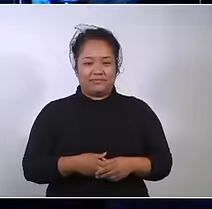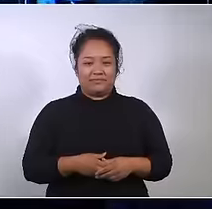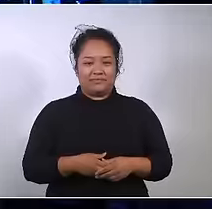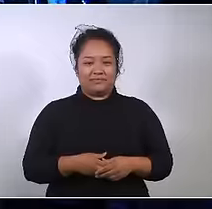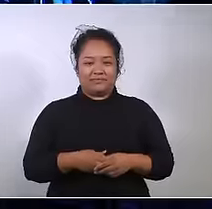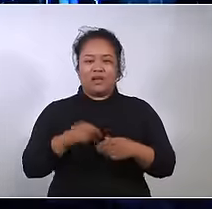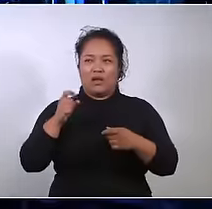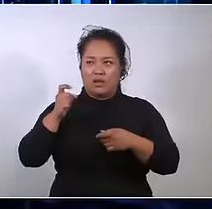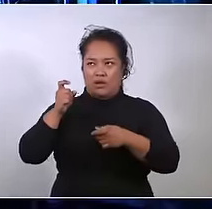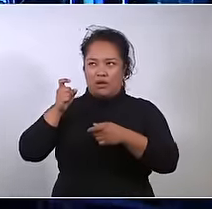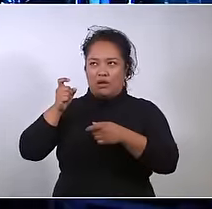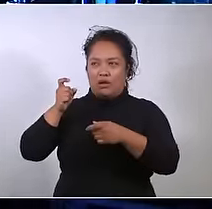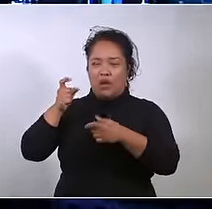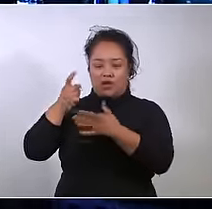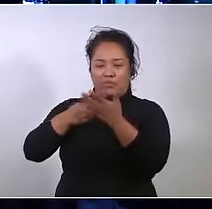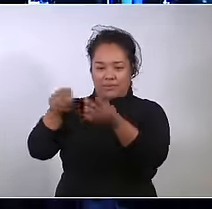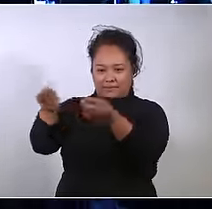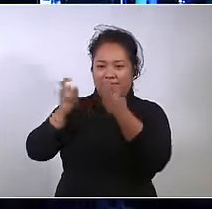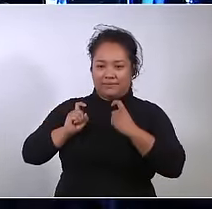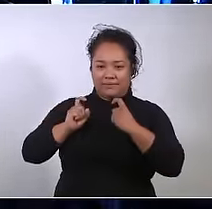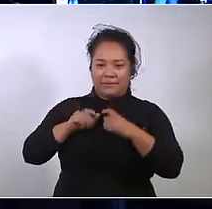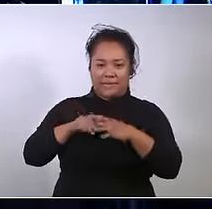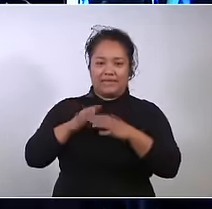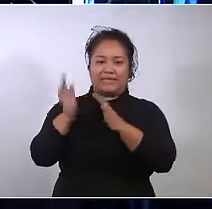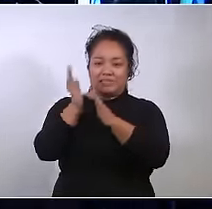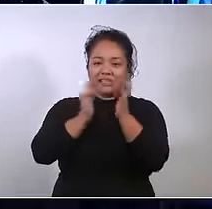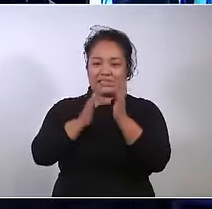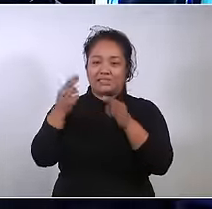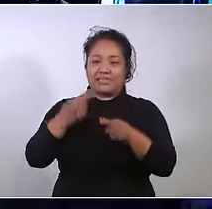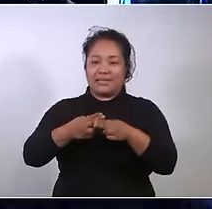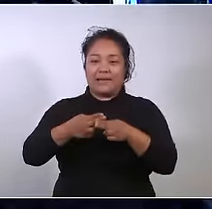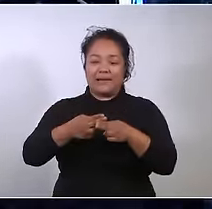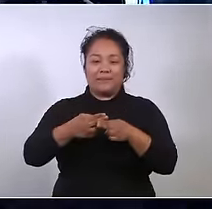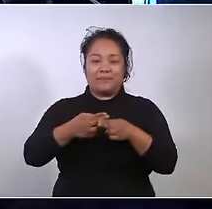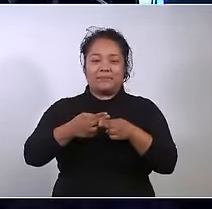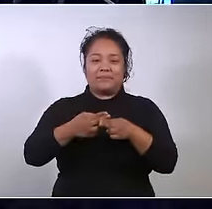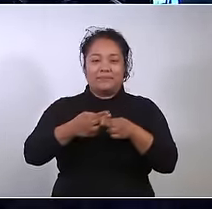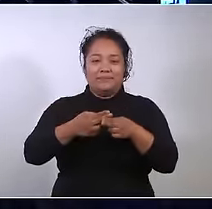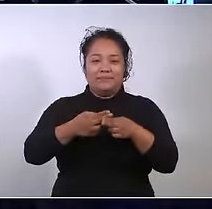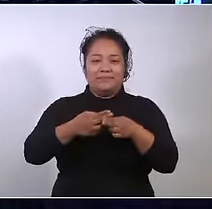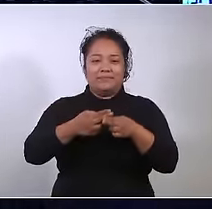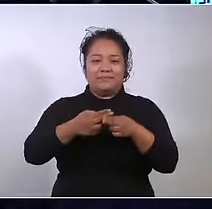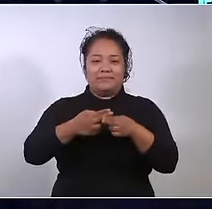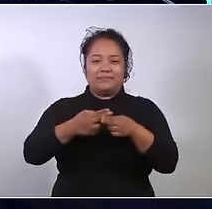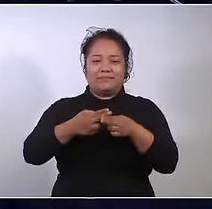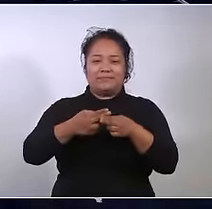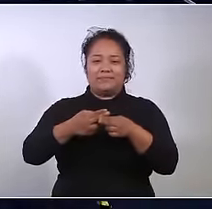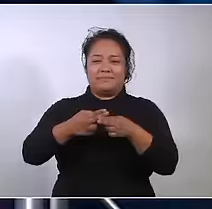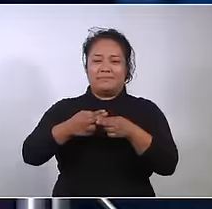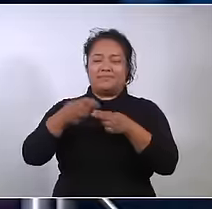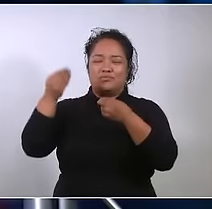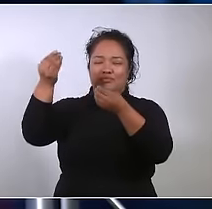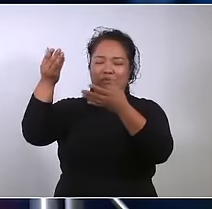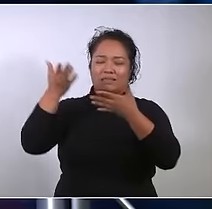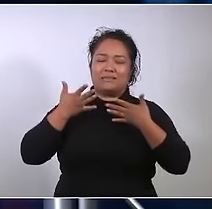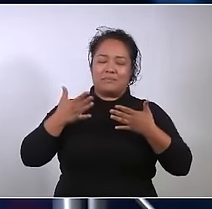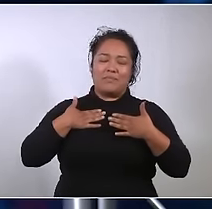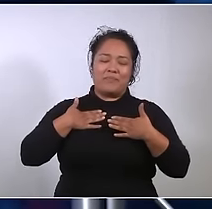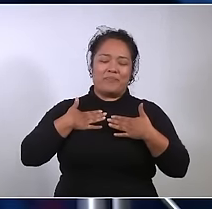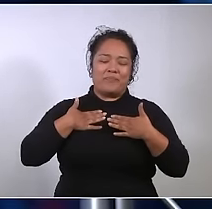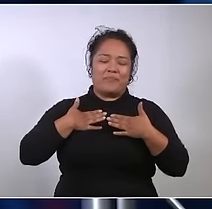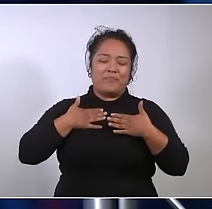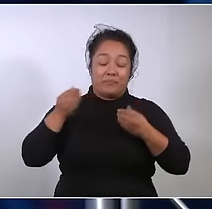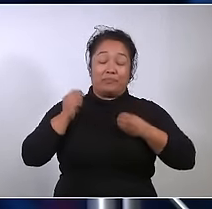you've given me, de lo que tú me has dado. In Jesus' name, en el nombre de Jesucristo. Lord, receive my offering, Señor, recibe